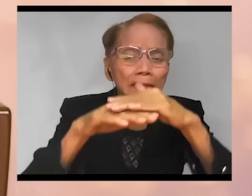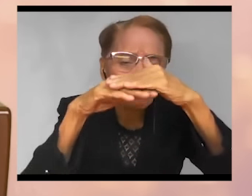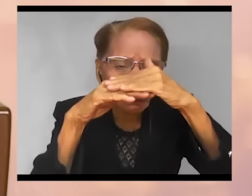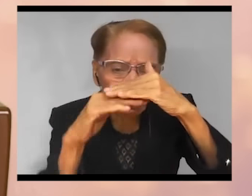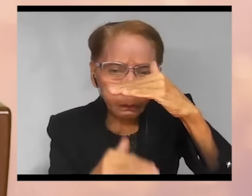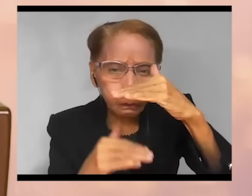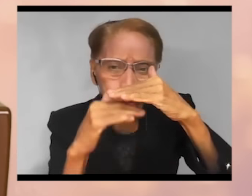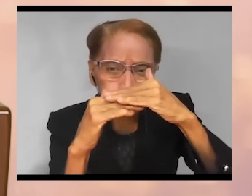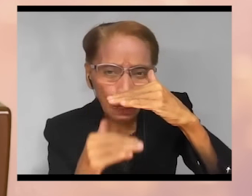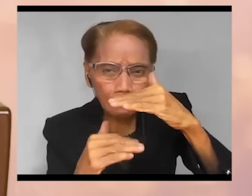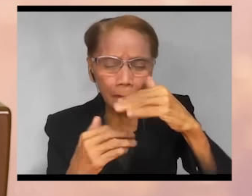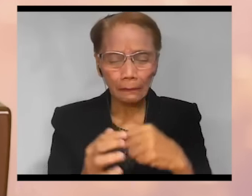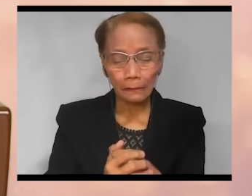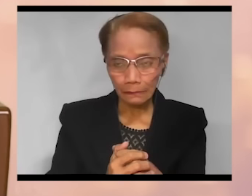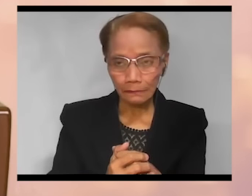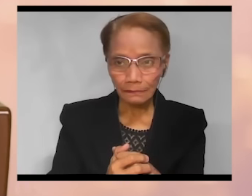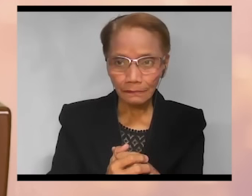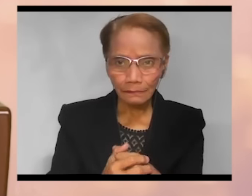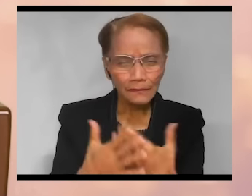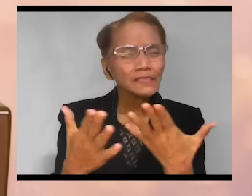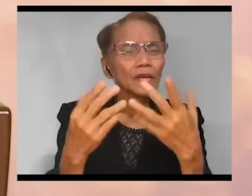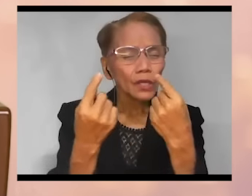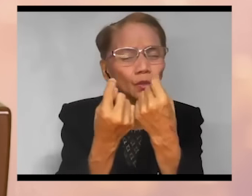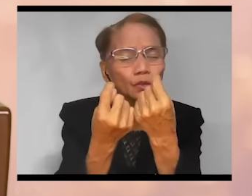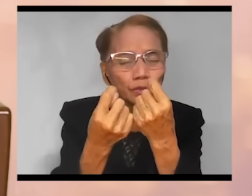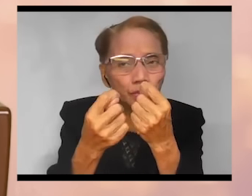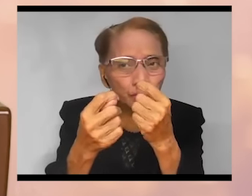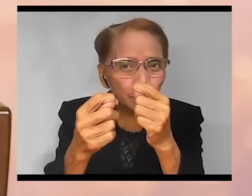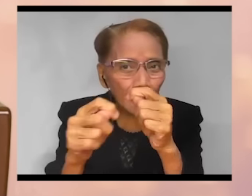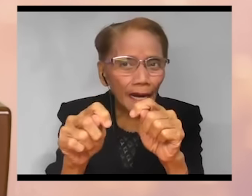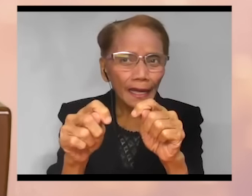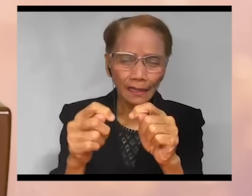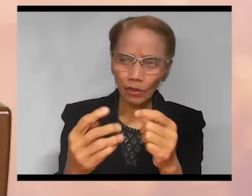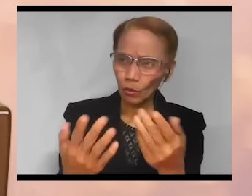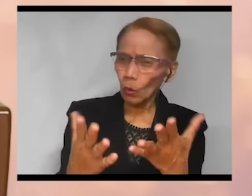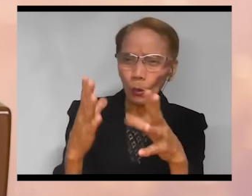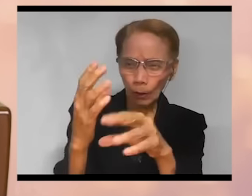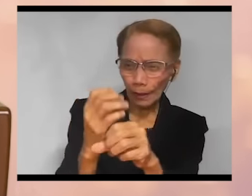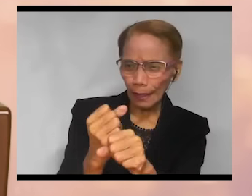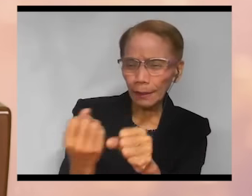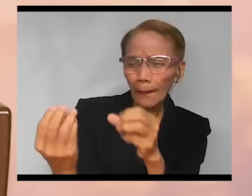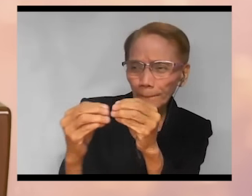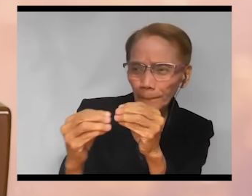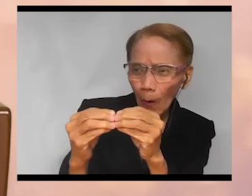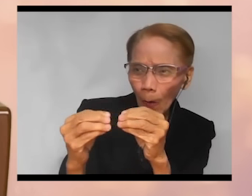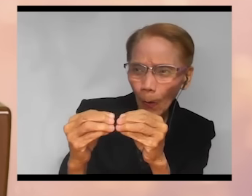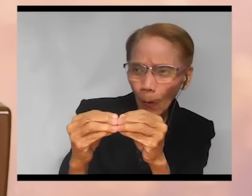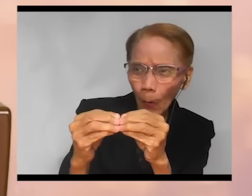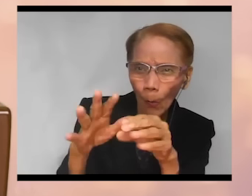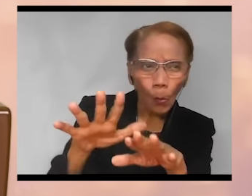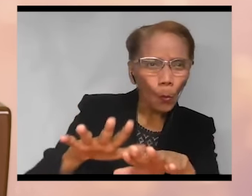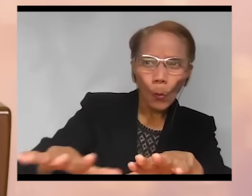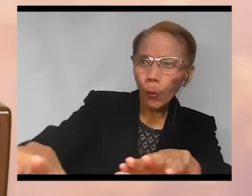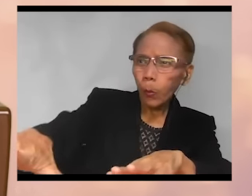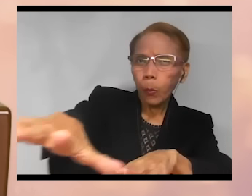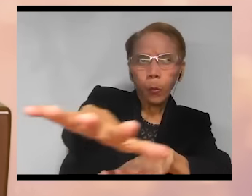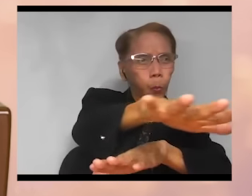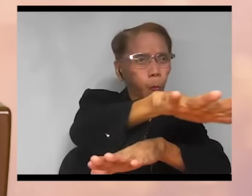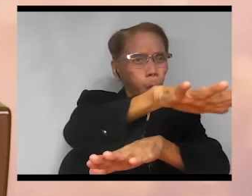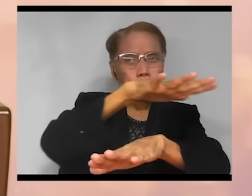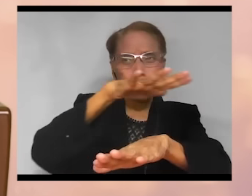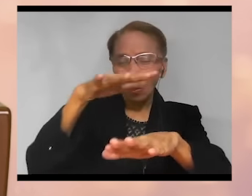Conquest. You try to get more land. And that's